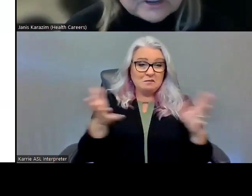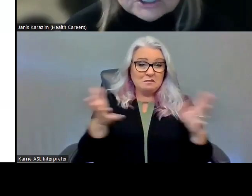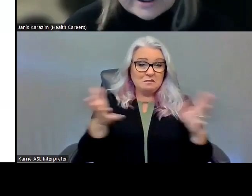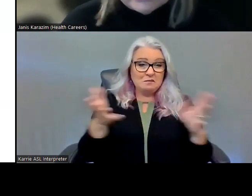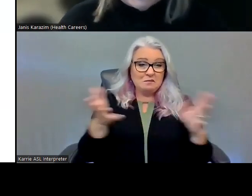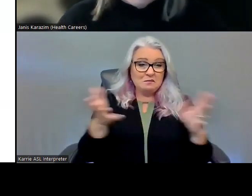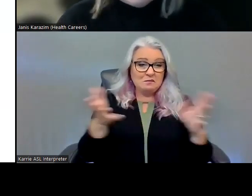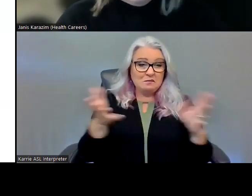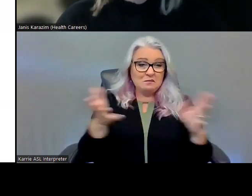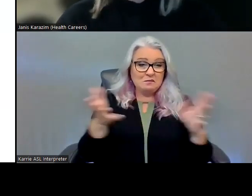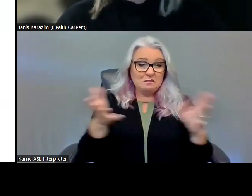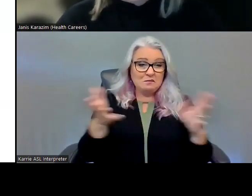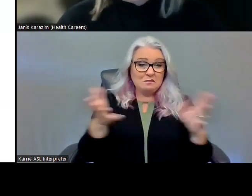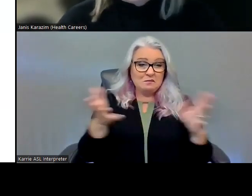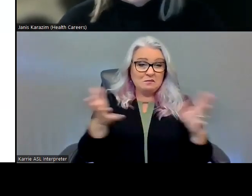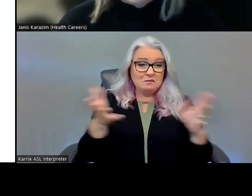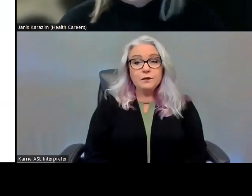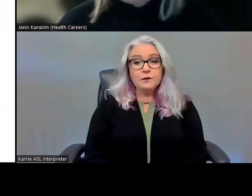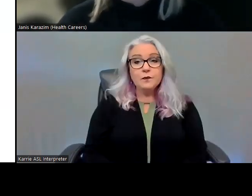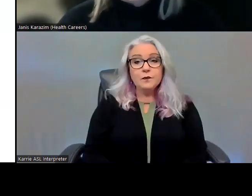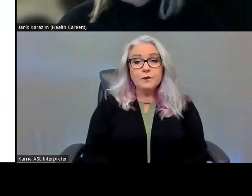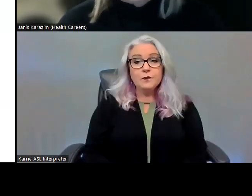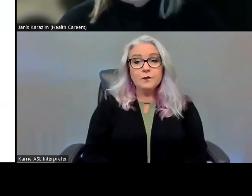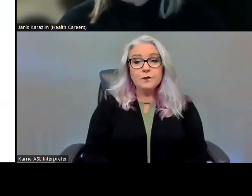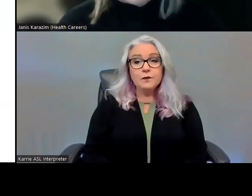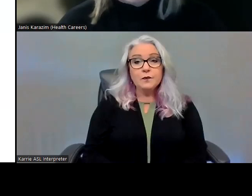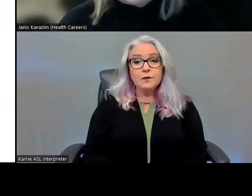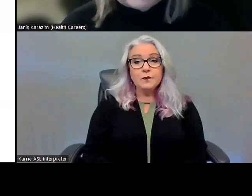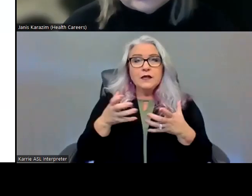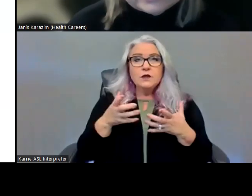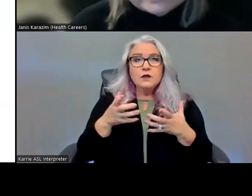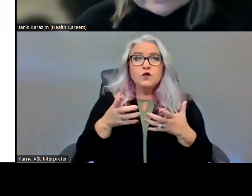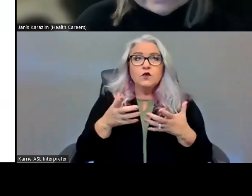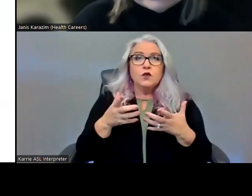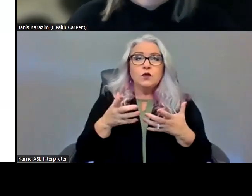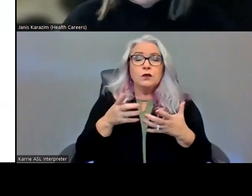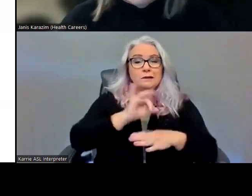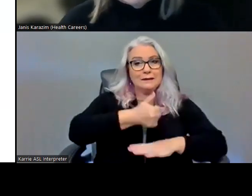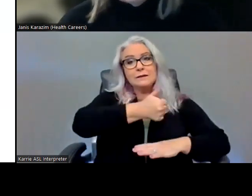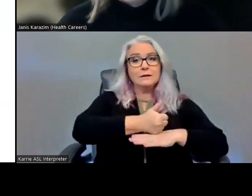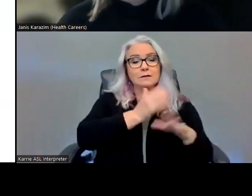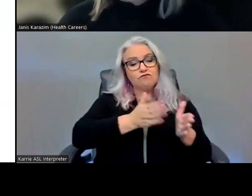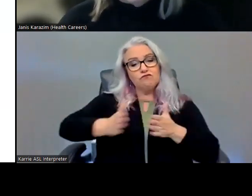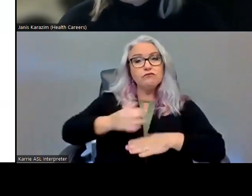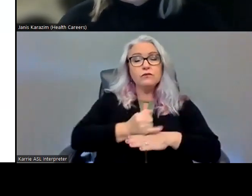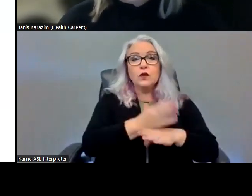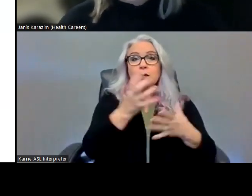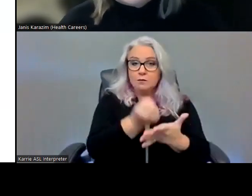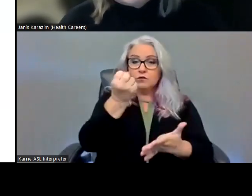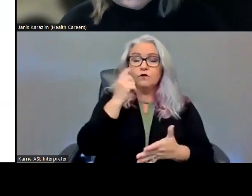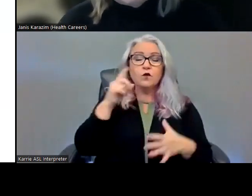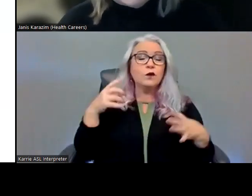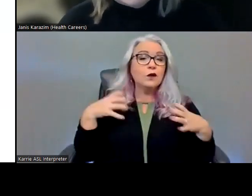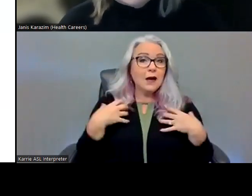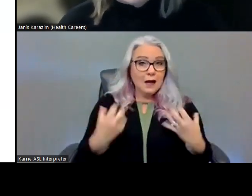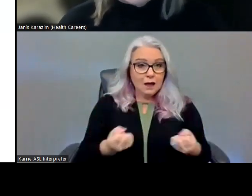So I'm going to try to organize for you the job opportunities in healthcare. And I'm